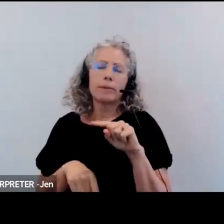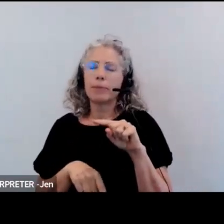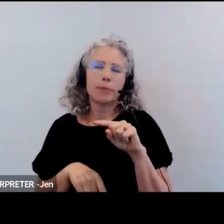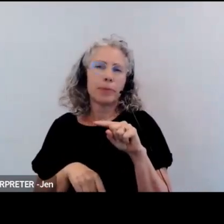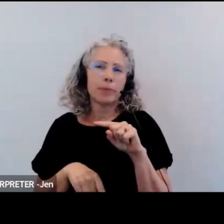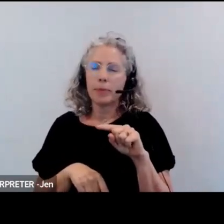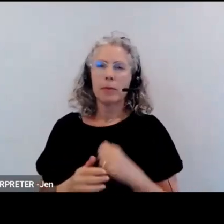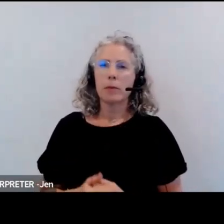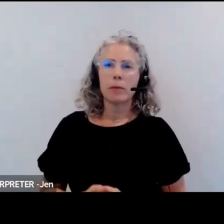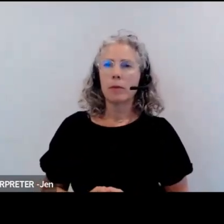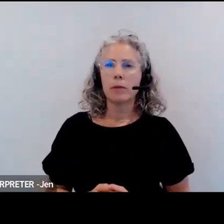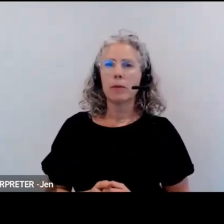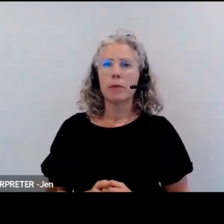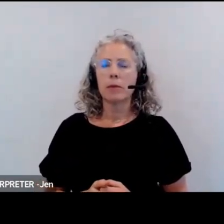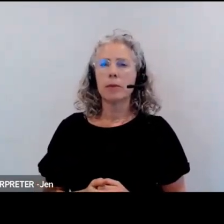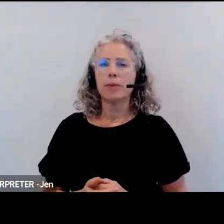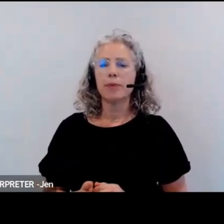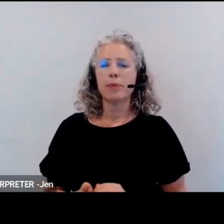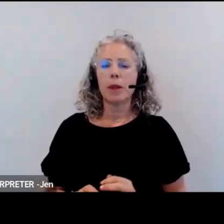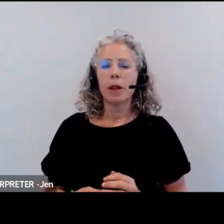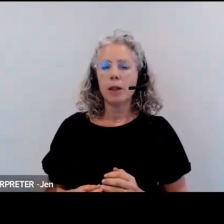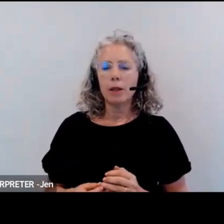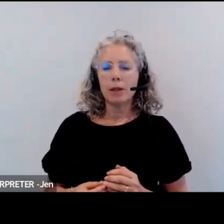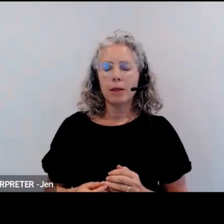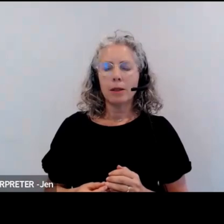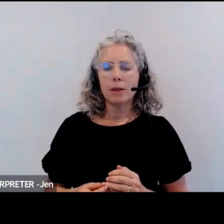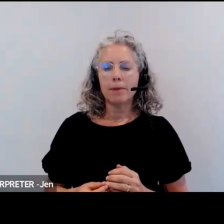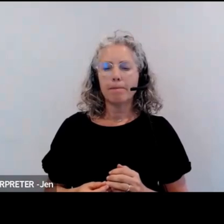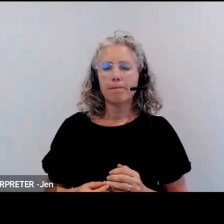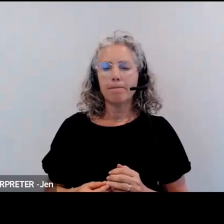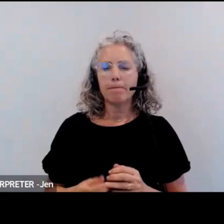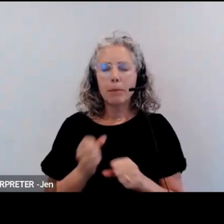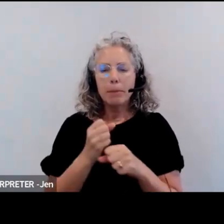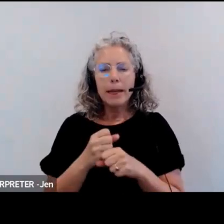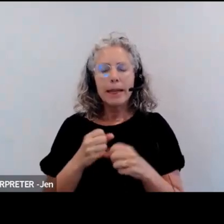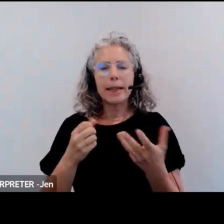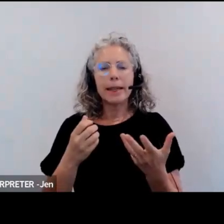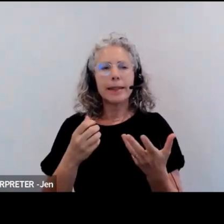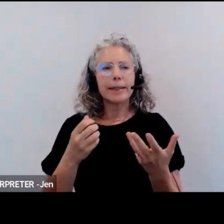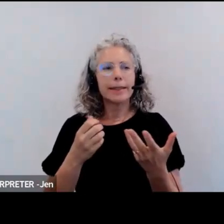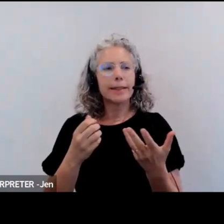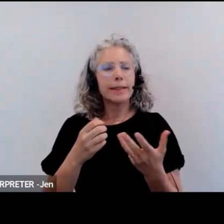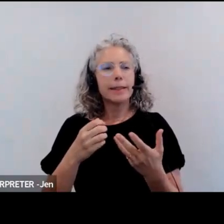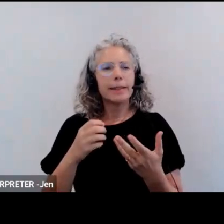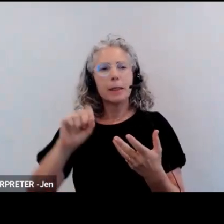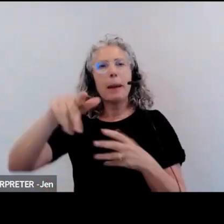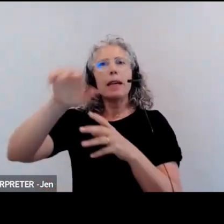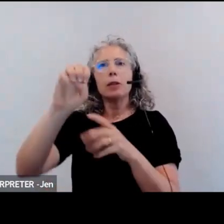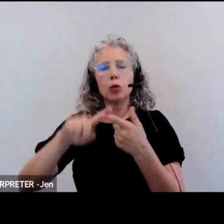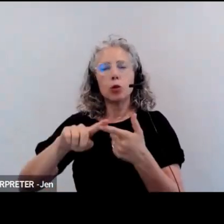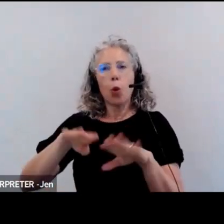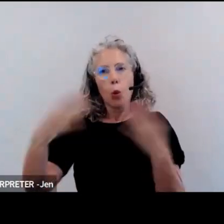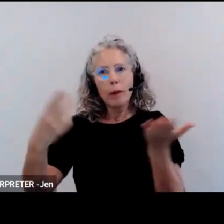Definitely if that's not what I wanted to do. And making the space to have these conversations, making sure that